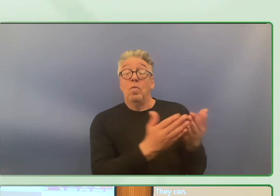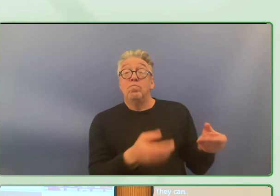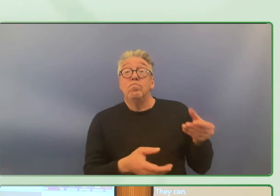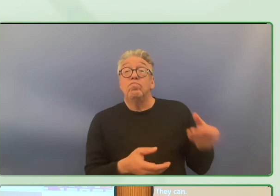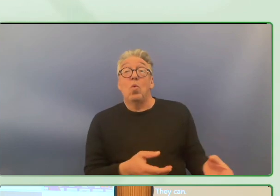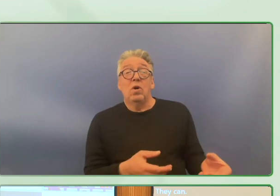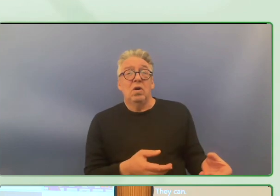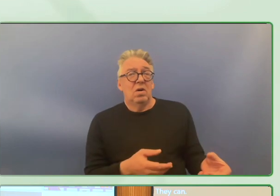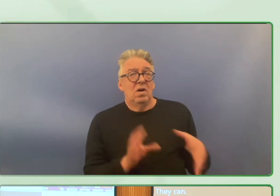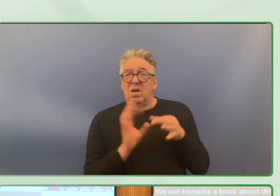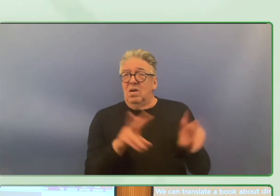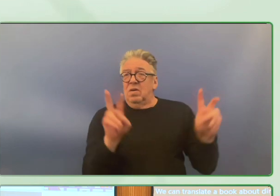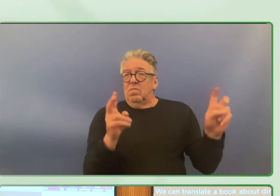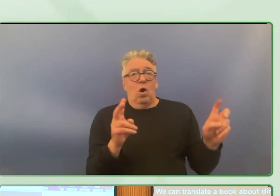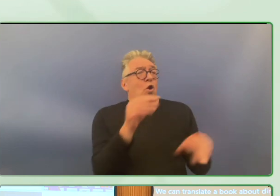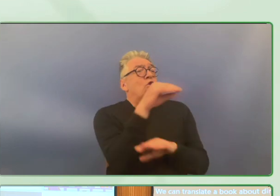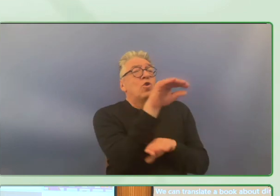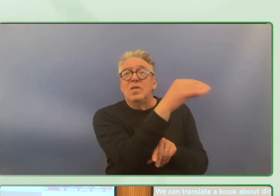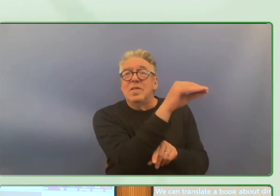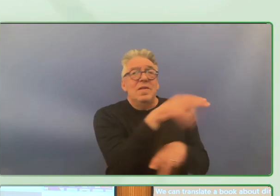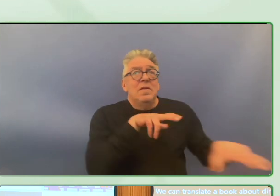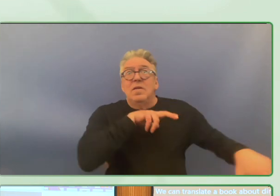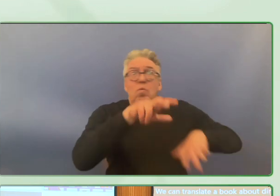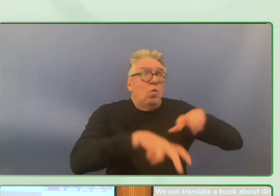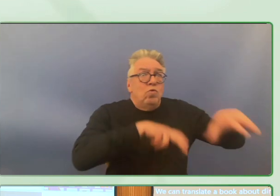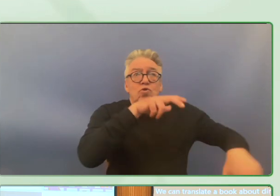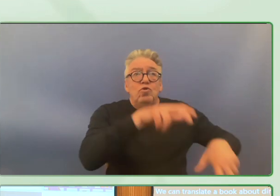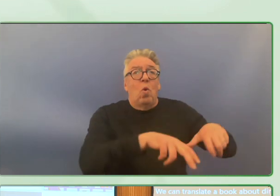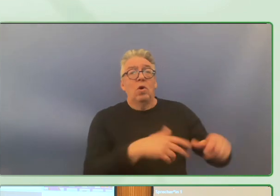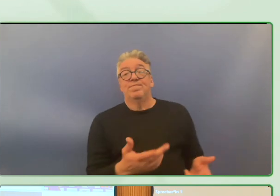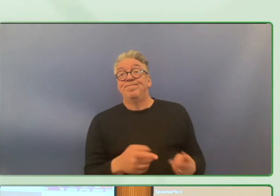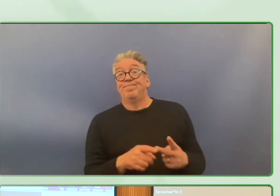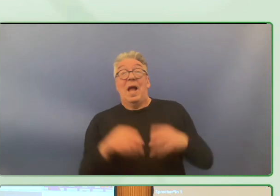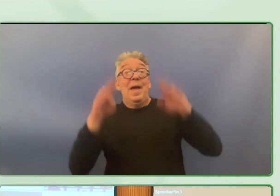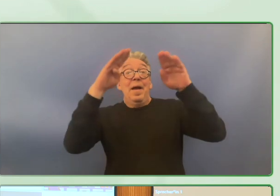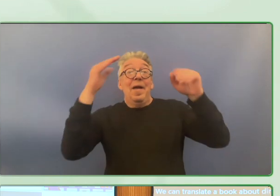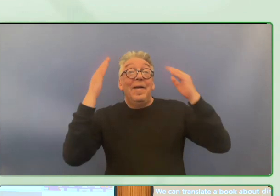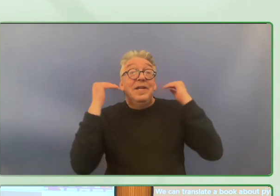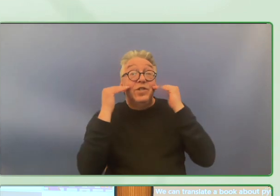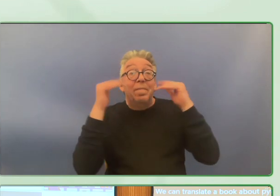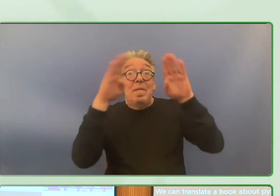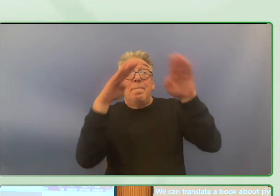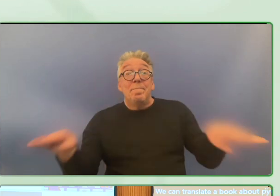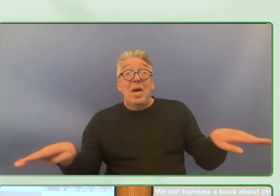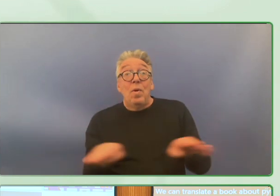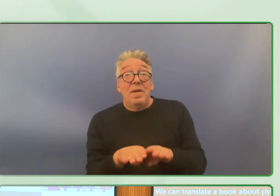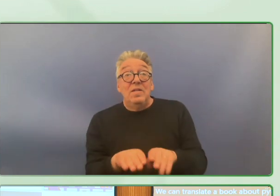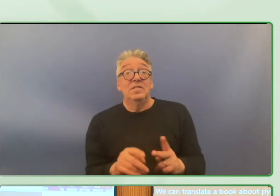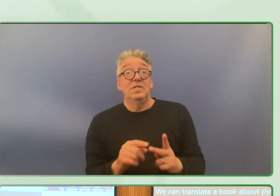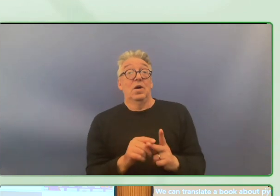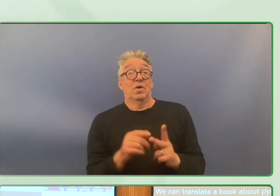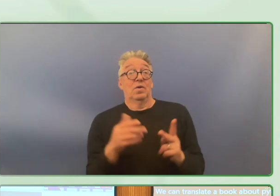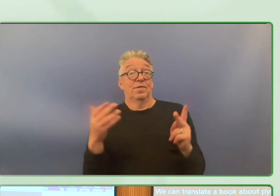We can translate a book about pyramids in Egypt. We can translate books about Beethoven and all